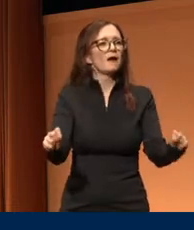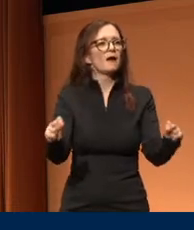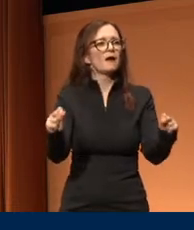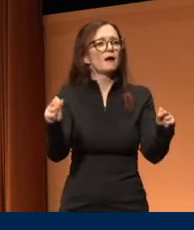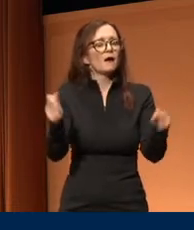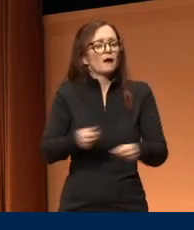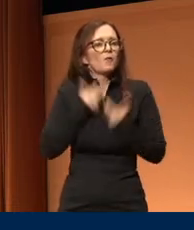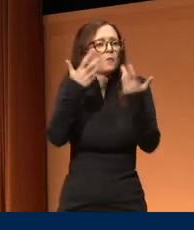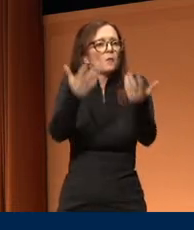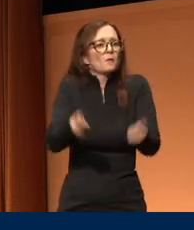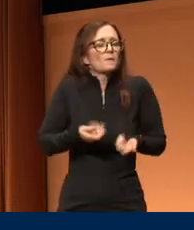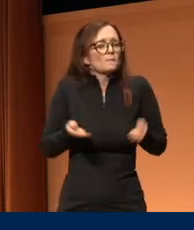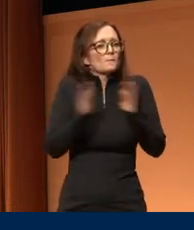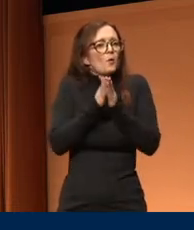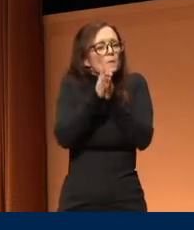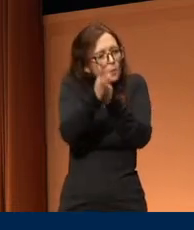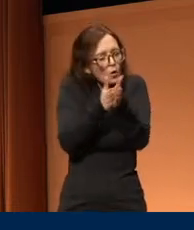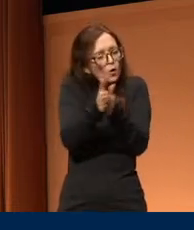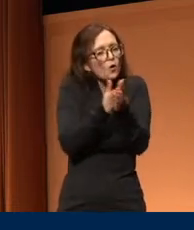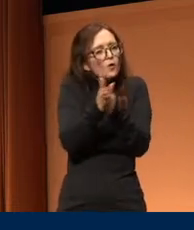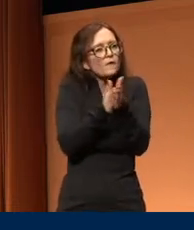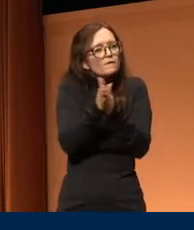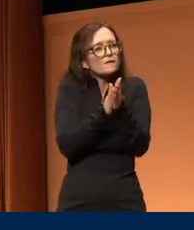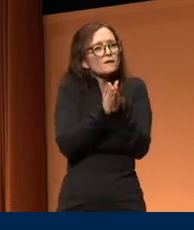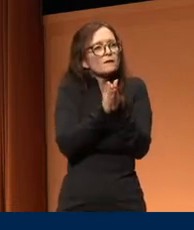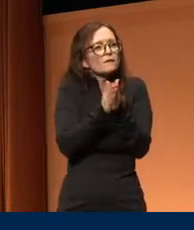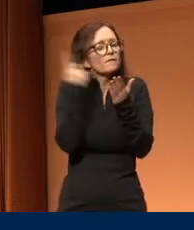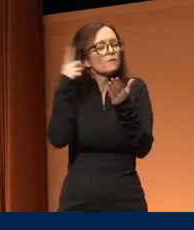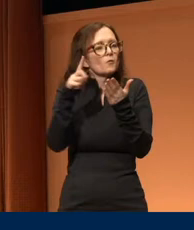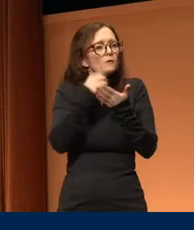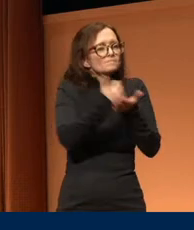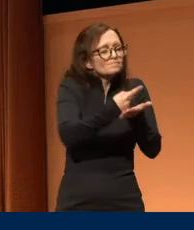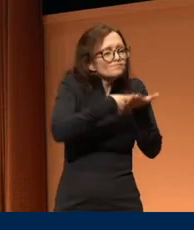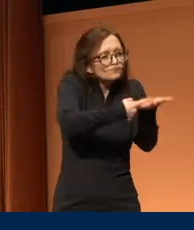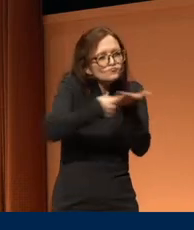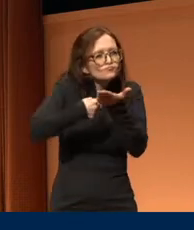and motivated to participate and contribute to the common good.